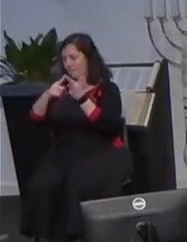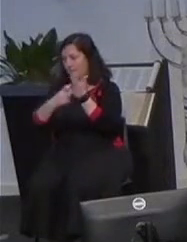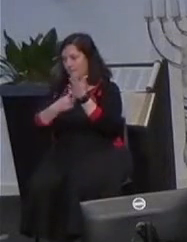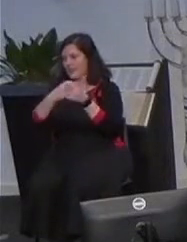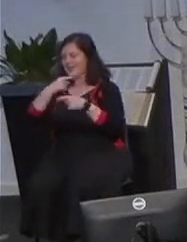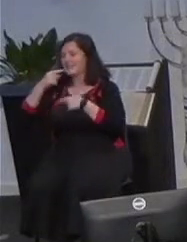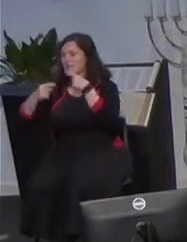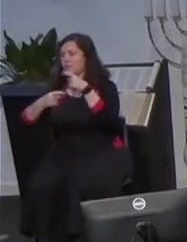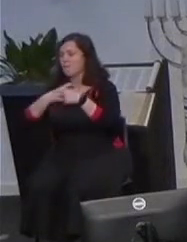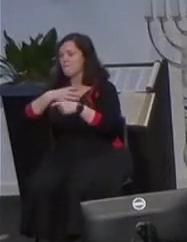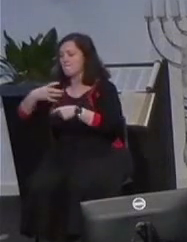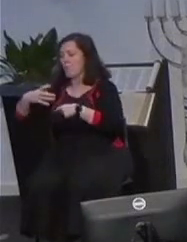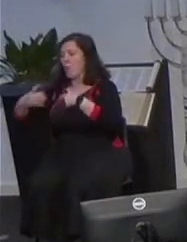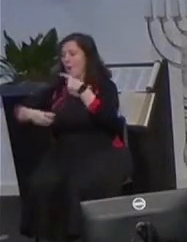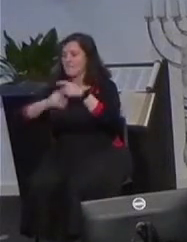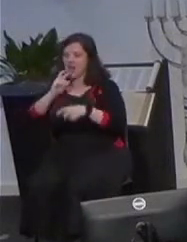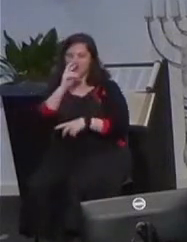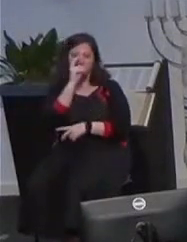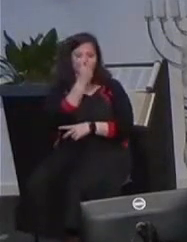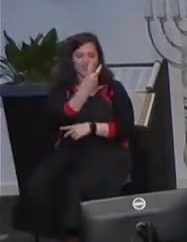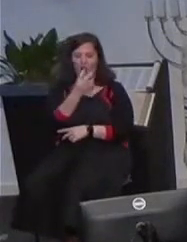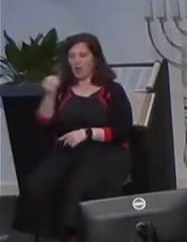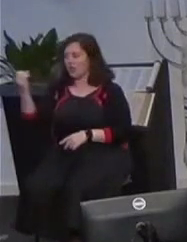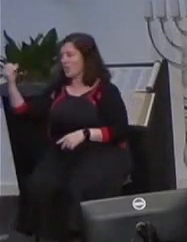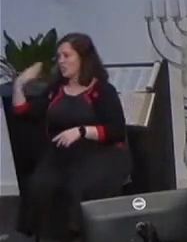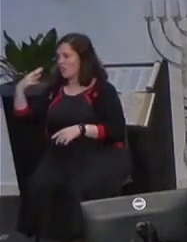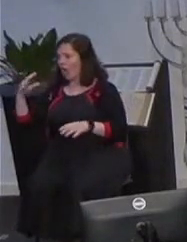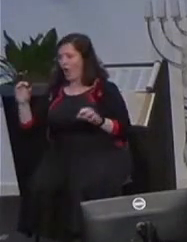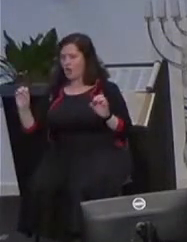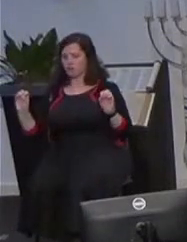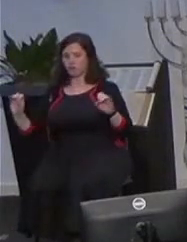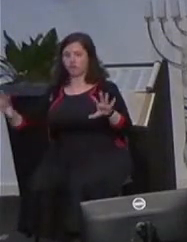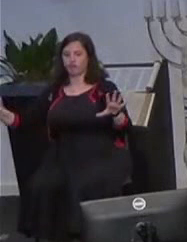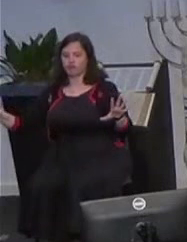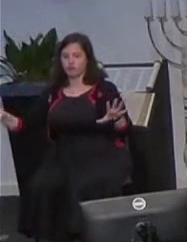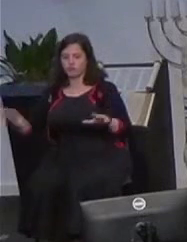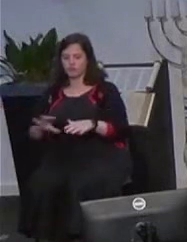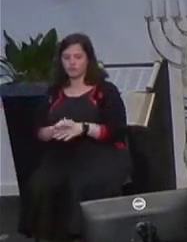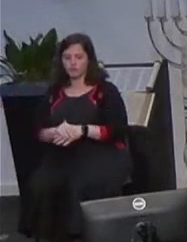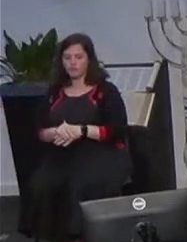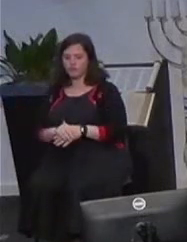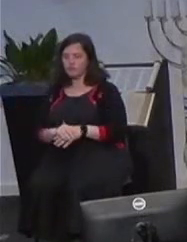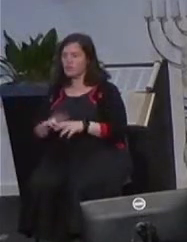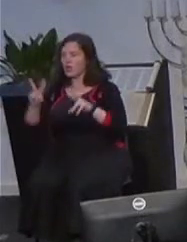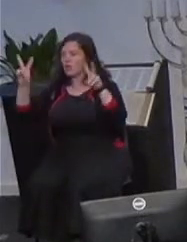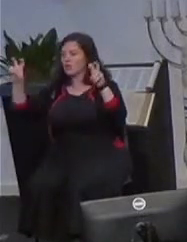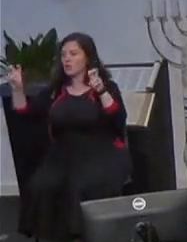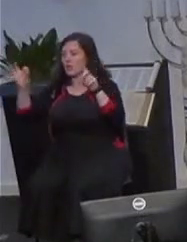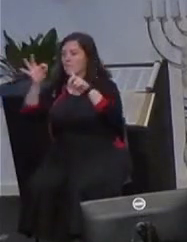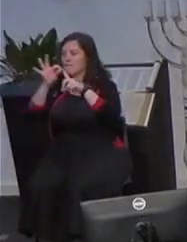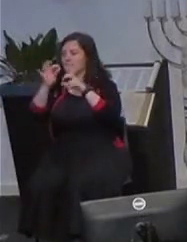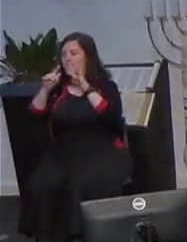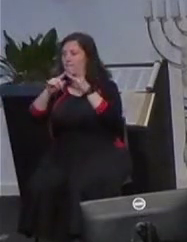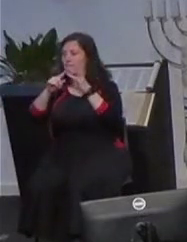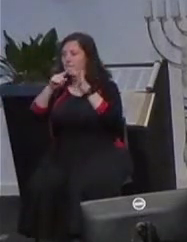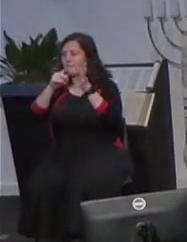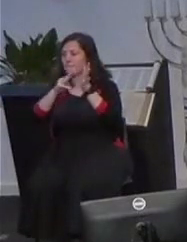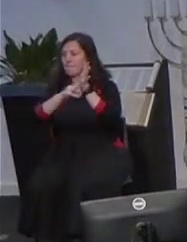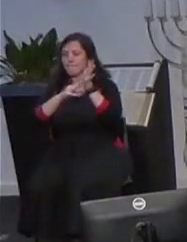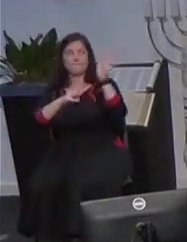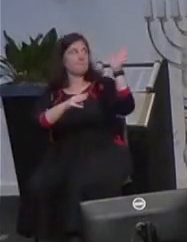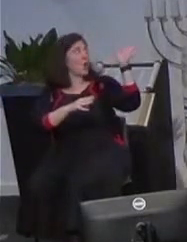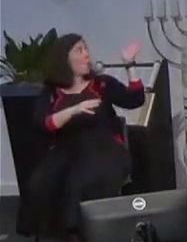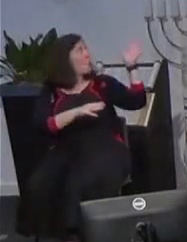2. And he turns it into a very simple little poem, just to show us that the gospel is not really